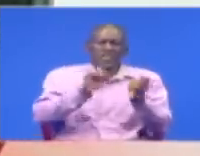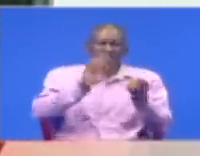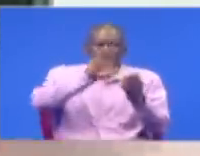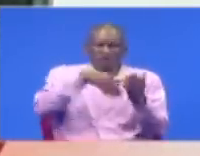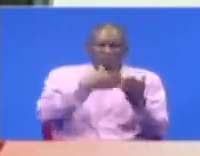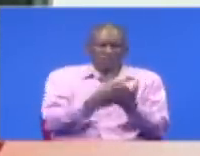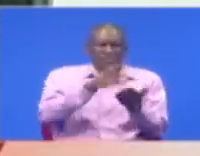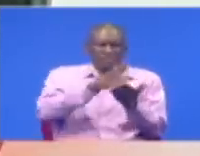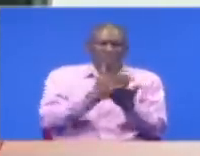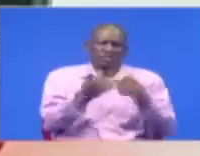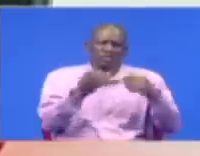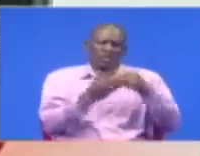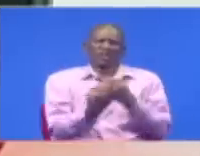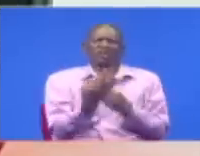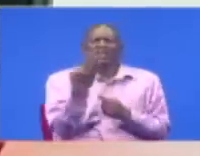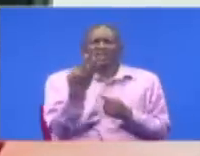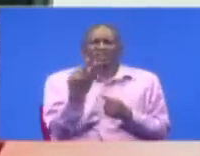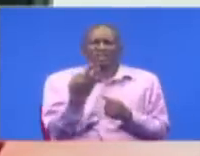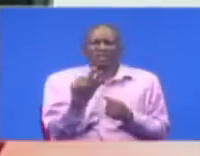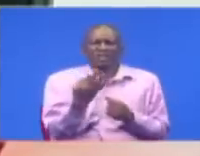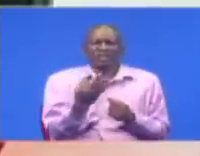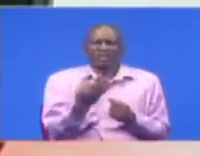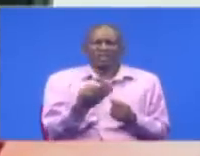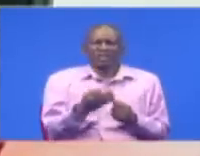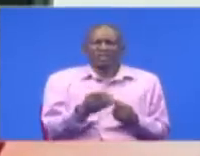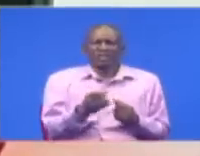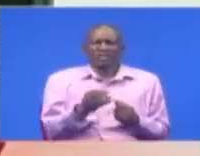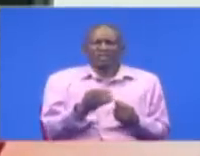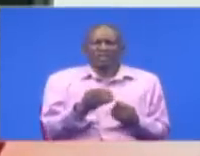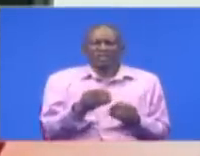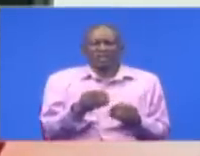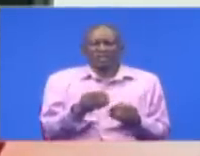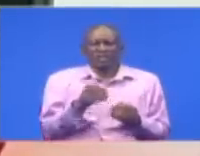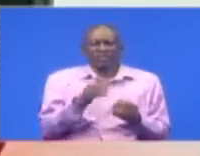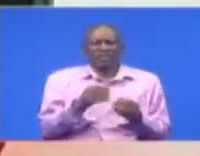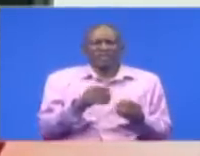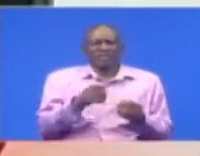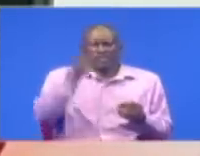remember, Section 83. Dissenting judgment, I believe, of